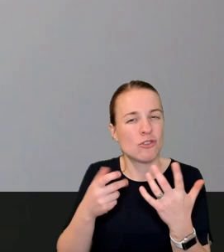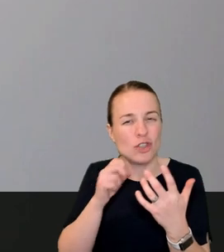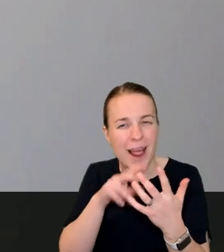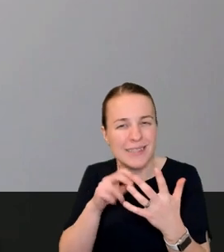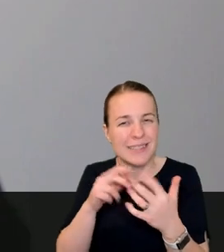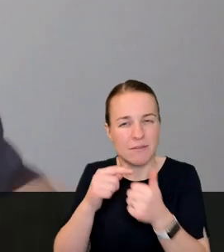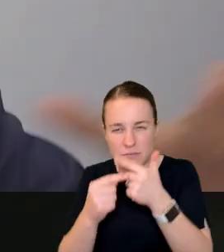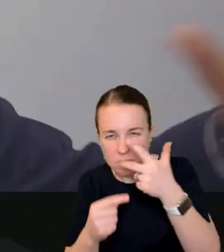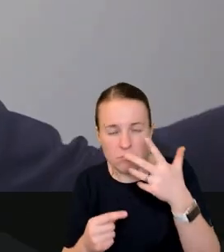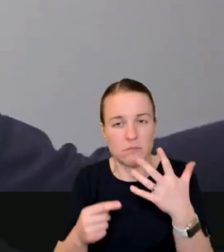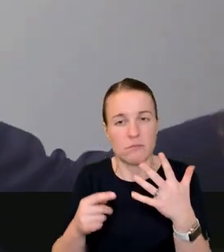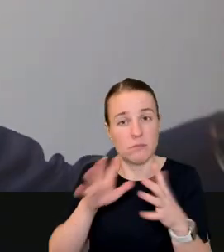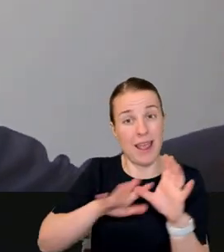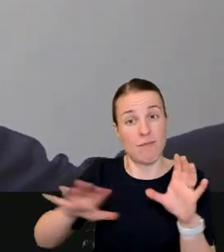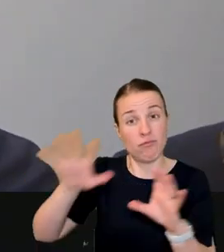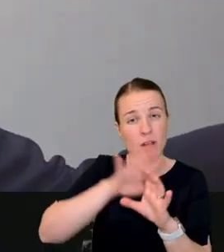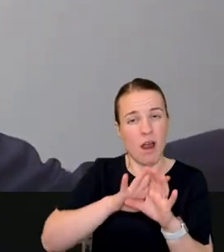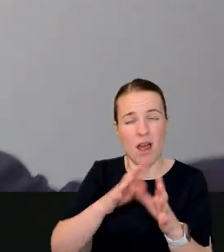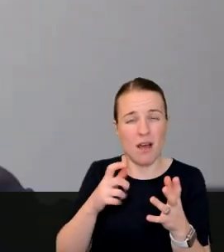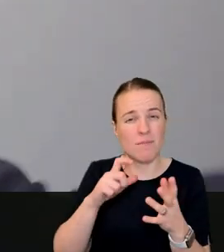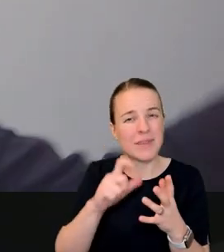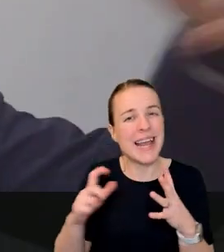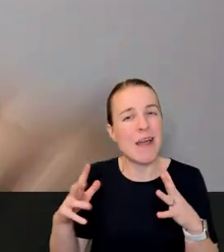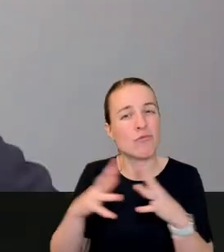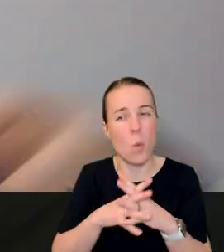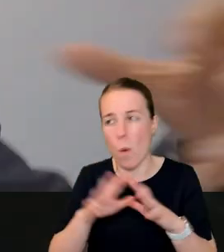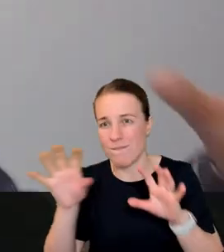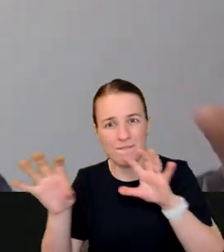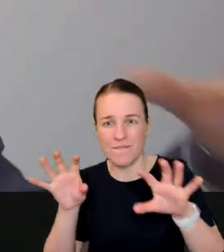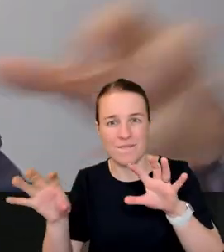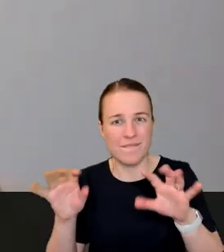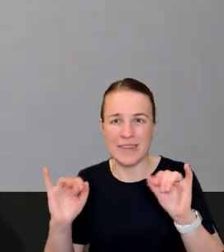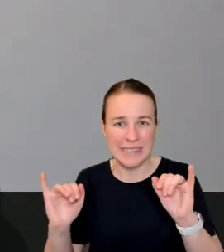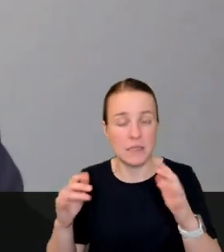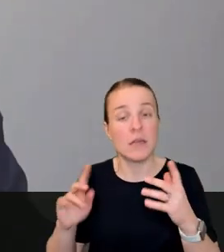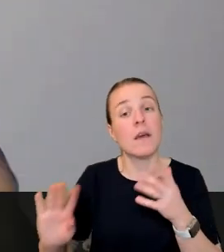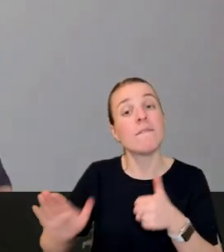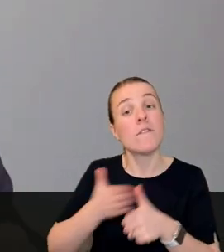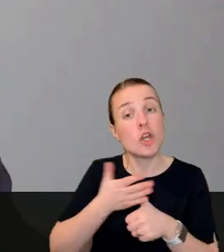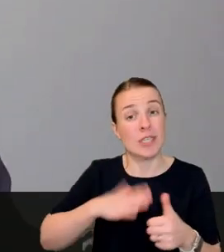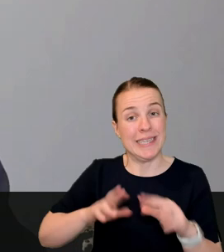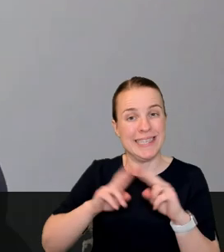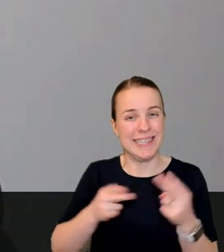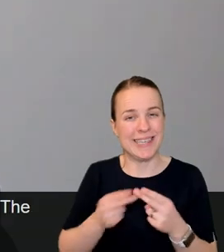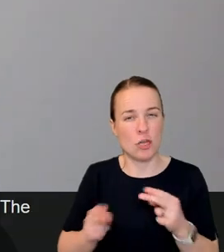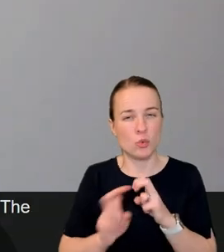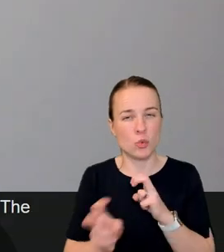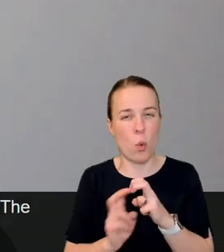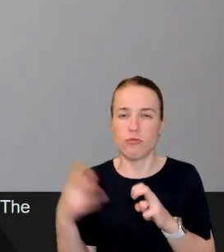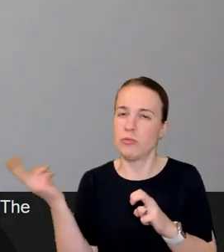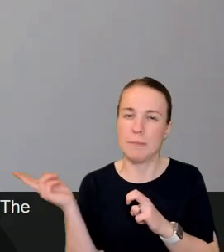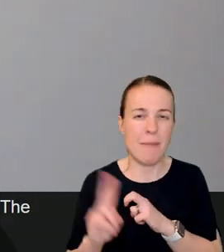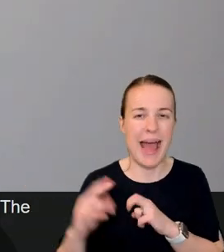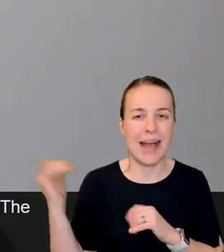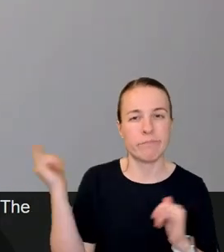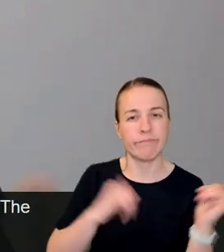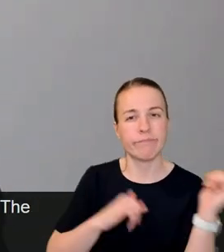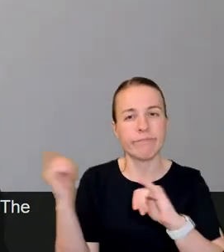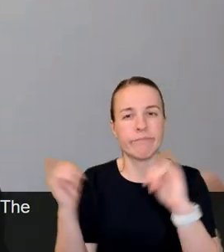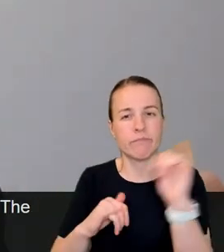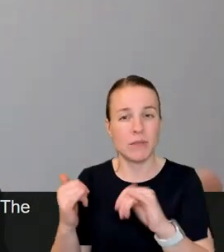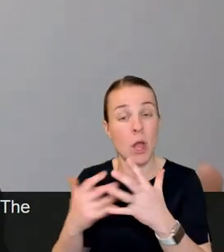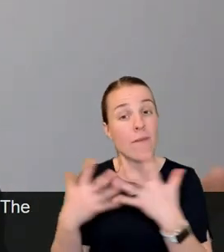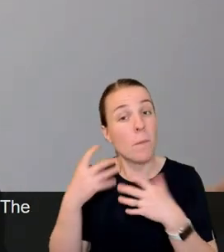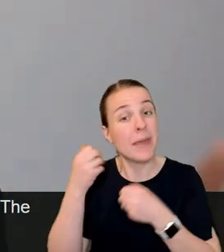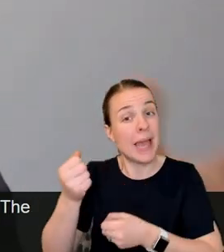Canary Wharfs. And the first thing we've got to do is get international tourists back. Right. And so we've got a big campaign, Let's Do London, which has